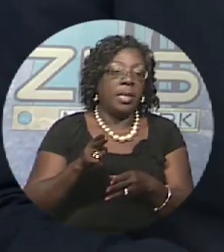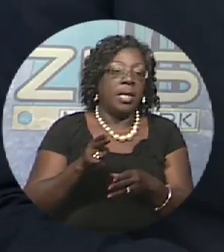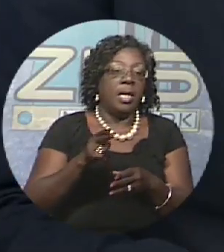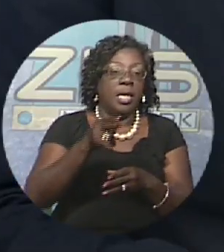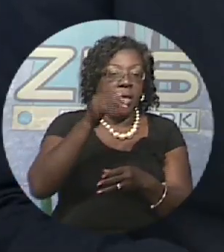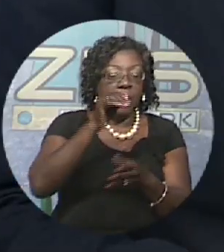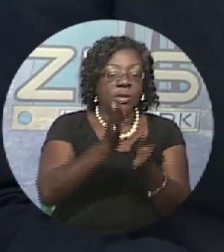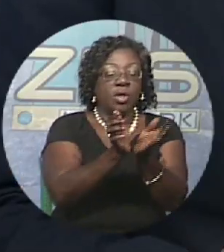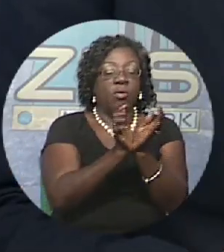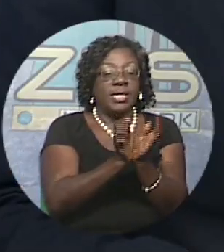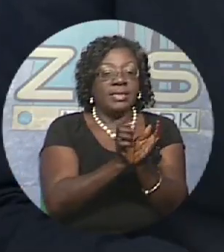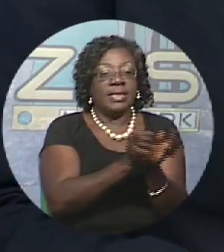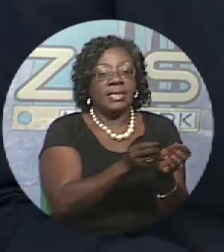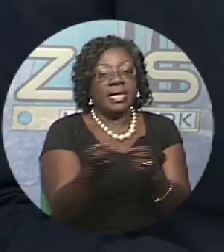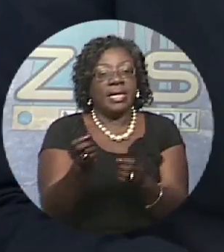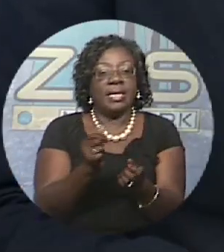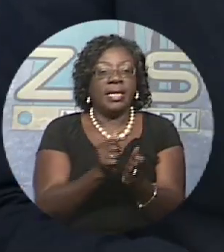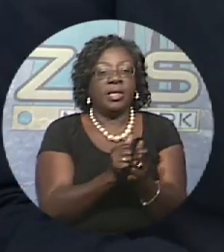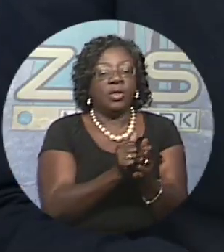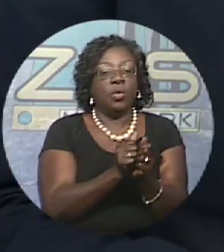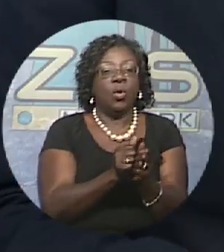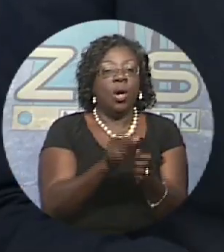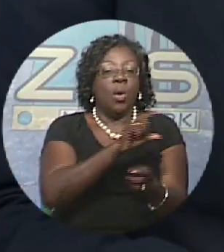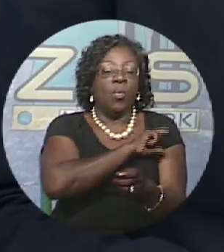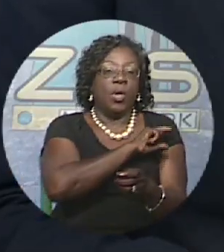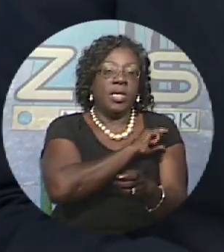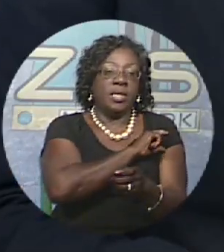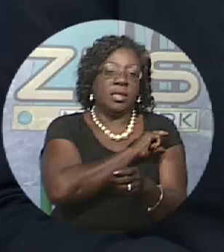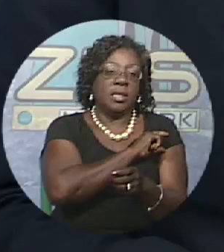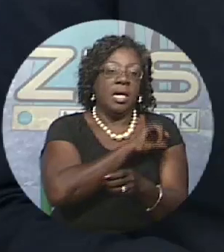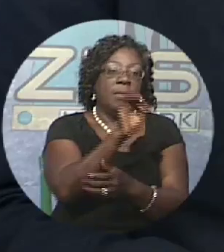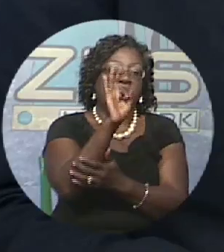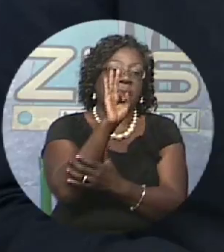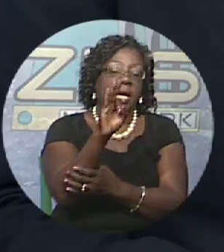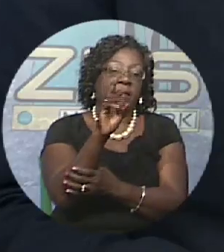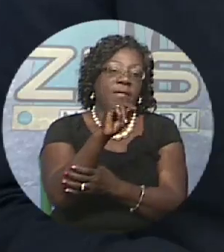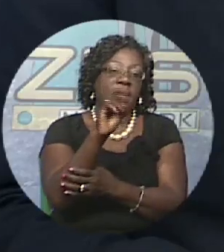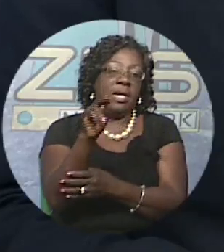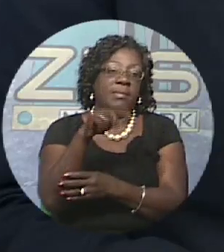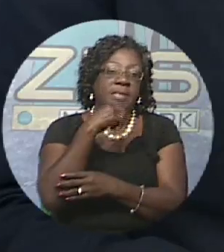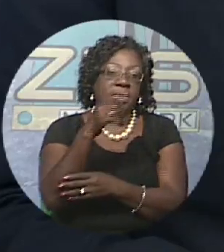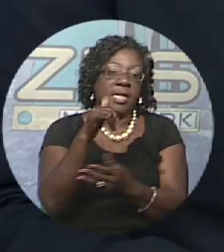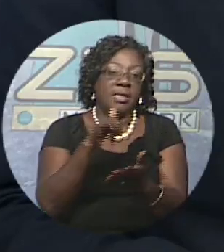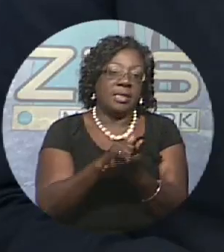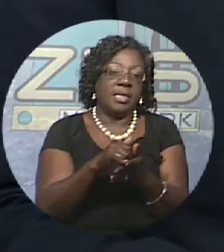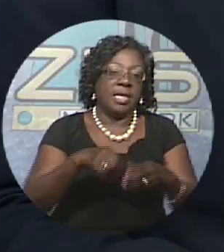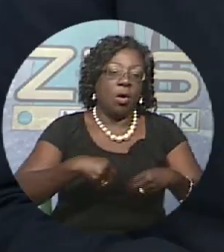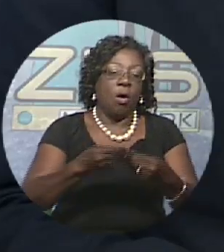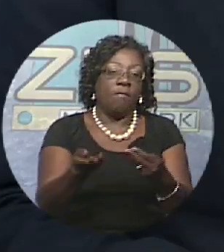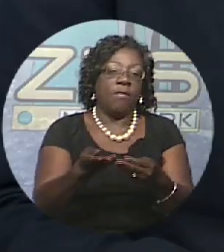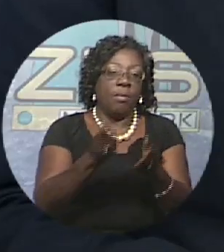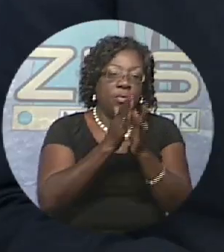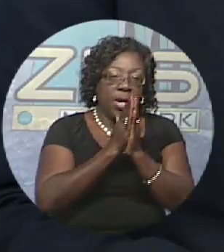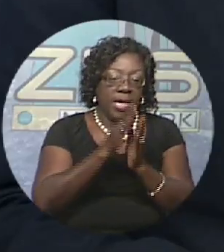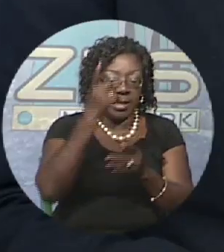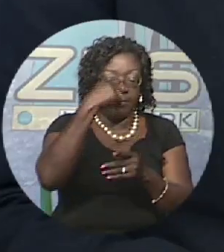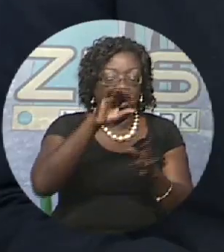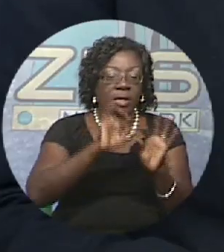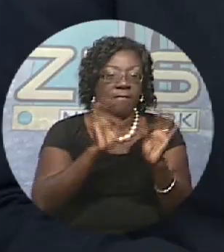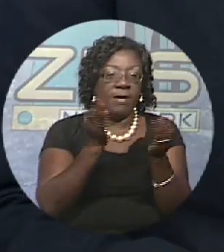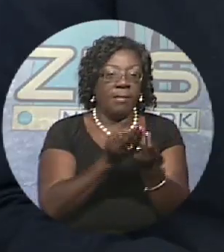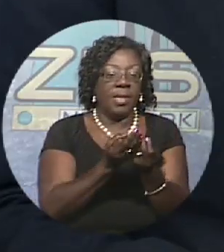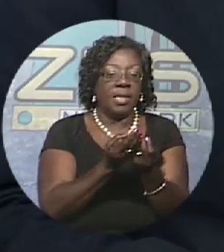into police custody. No word from the Bostwick camp just yet, but the F&M released a statement today offering prayers to the family. The statement